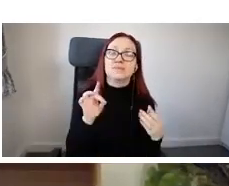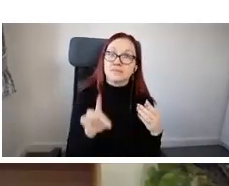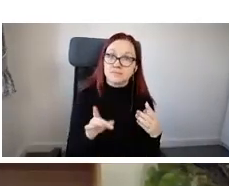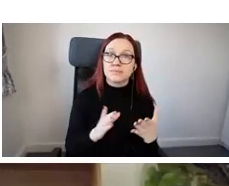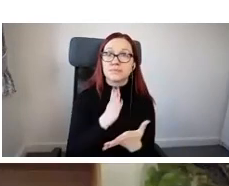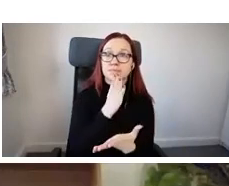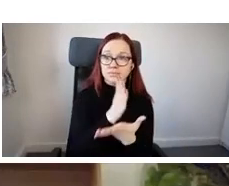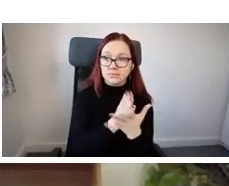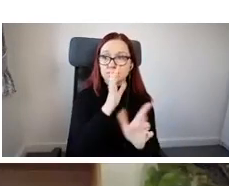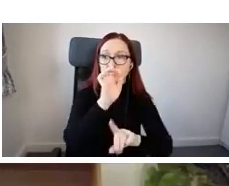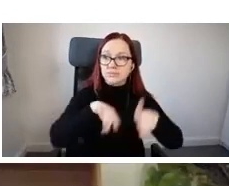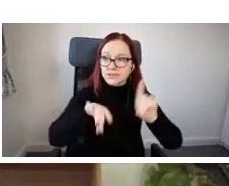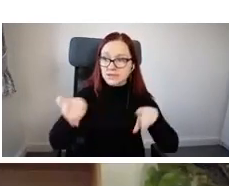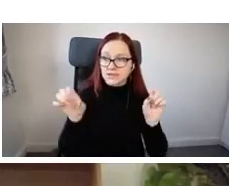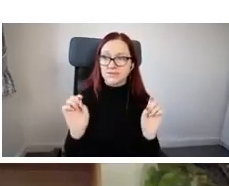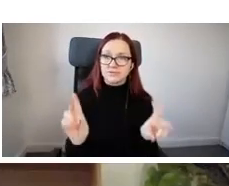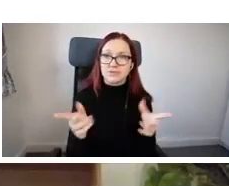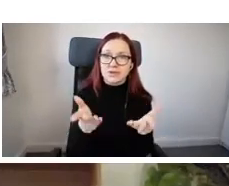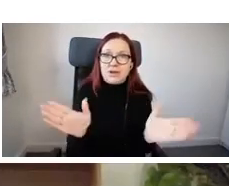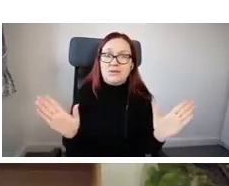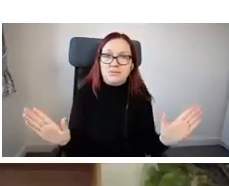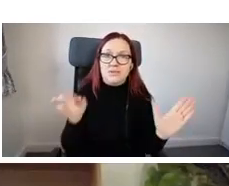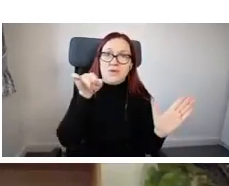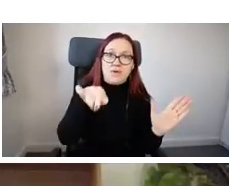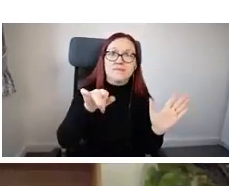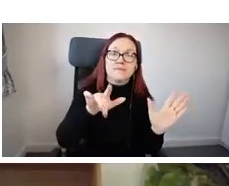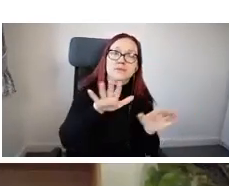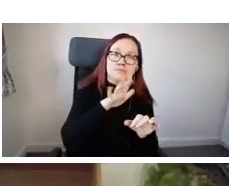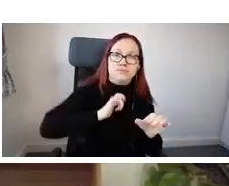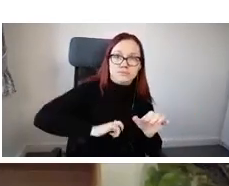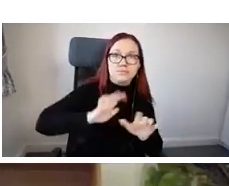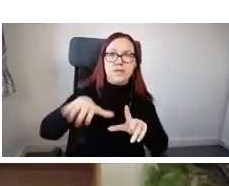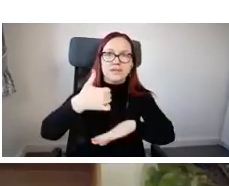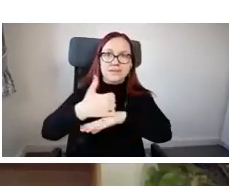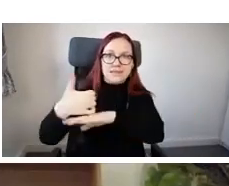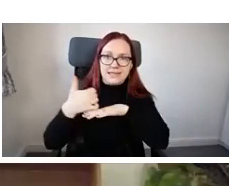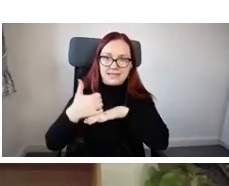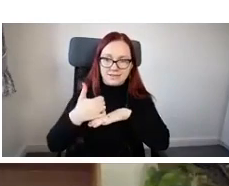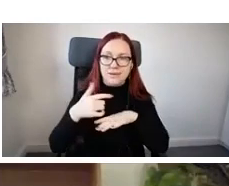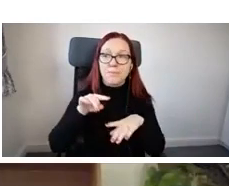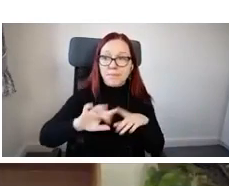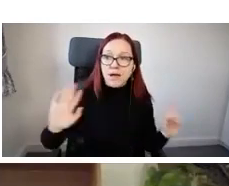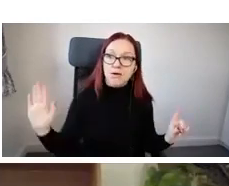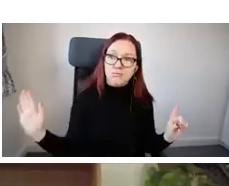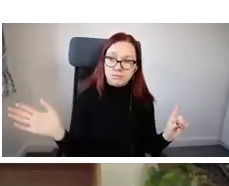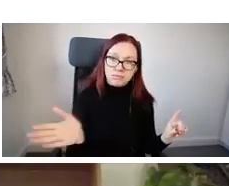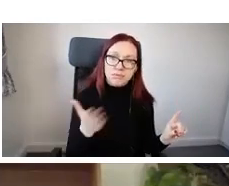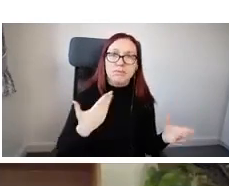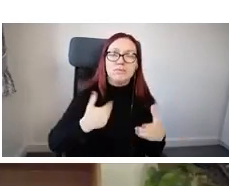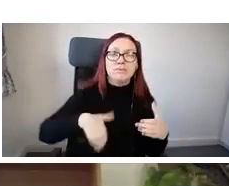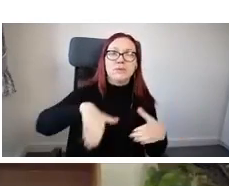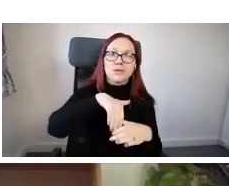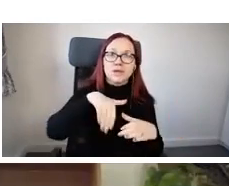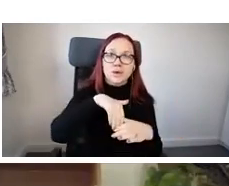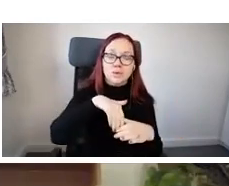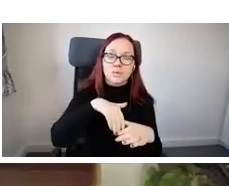of types of support and settings. But all of those included studies were